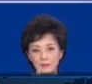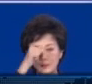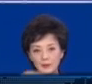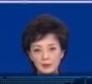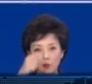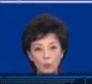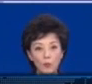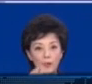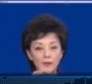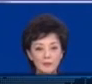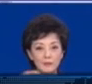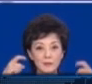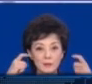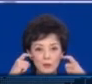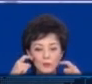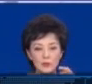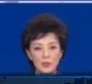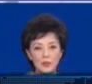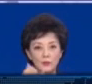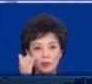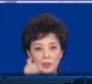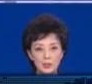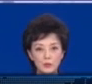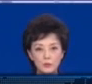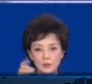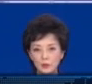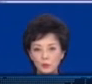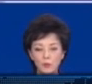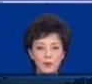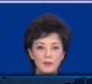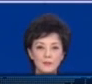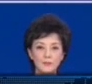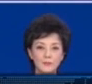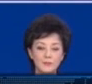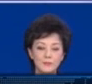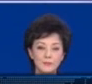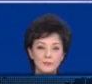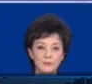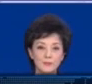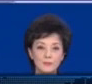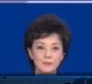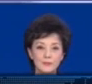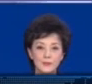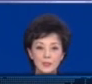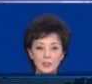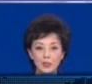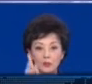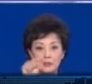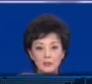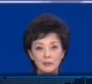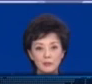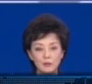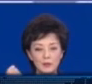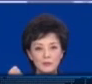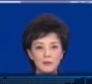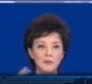to 2,000 protective suits per day, which is not sufficient to meet the demand. And for the surgical mask, as of